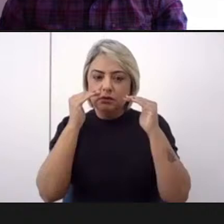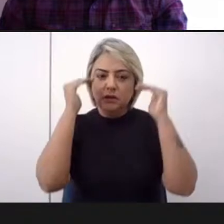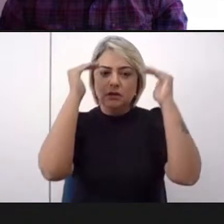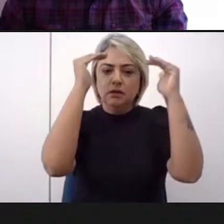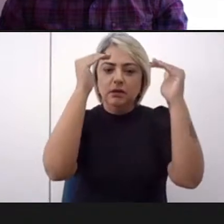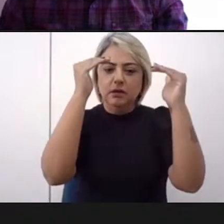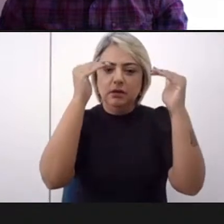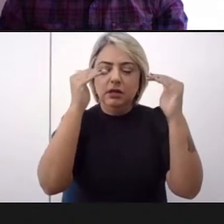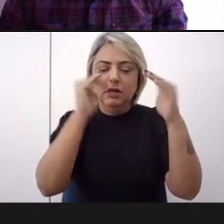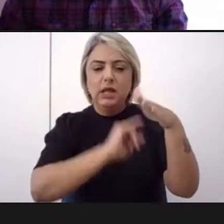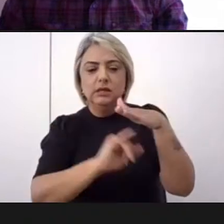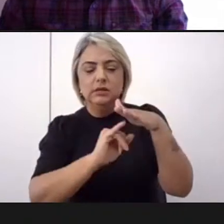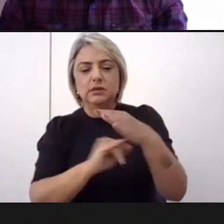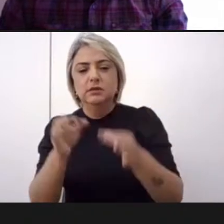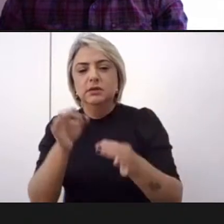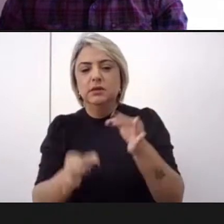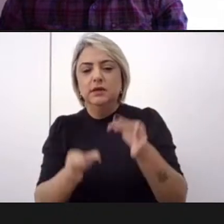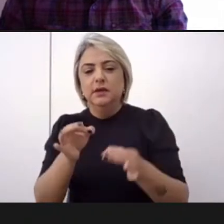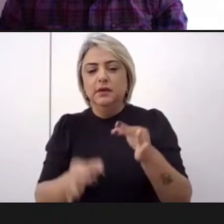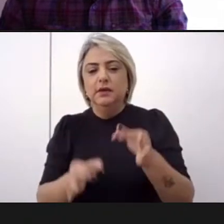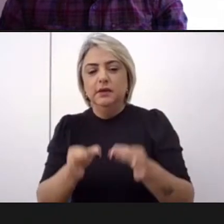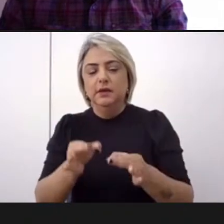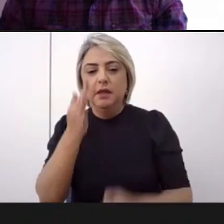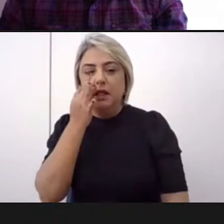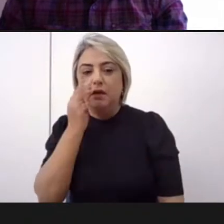The justice is an institution with the lowest